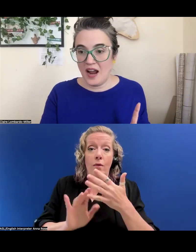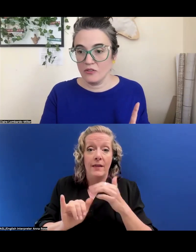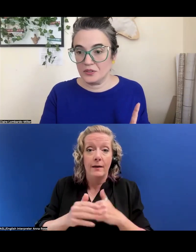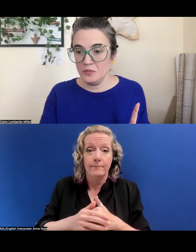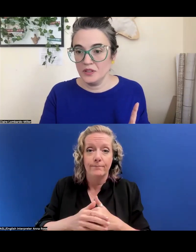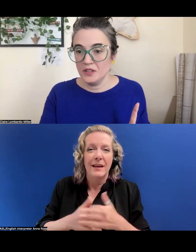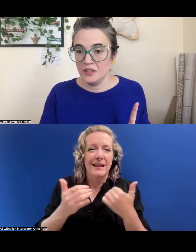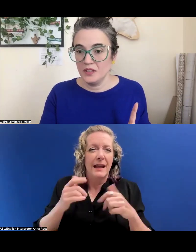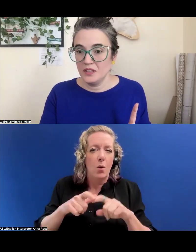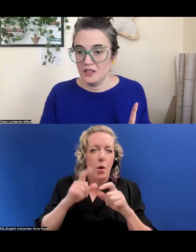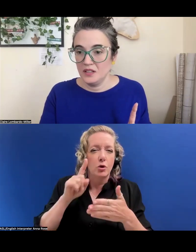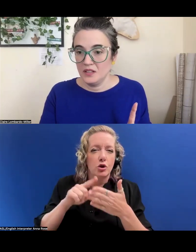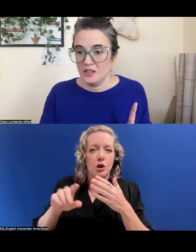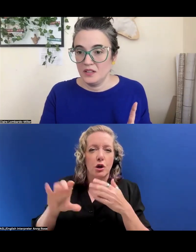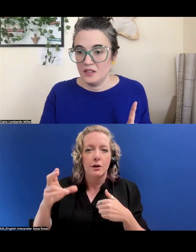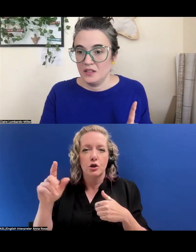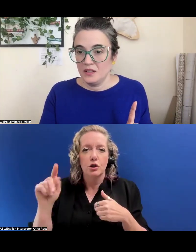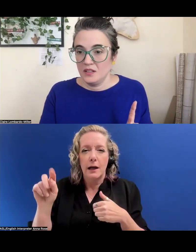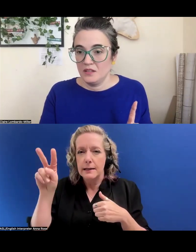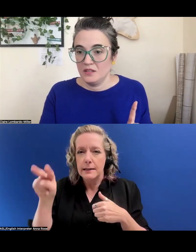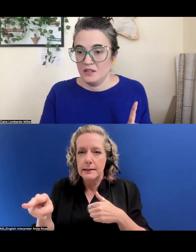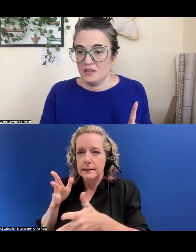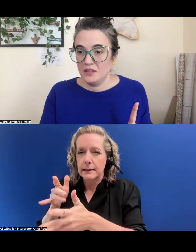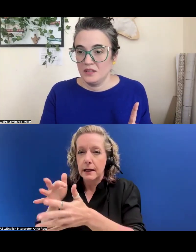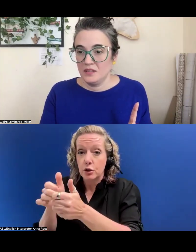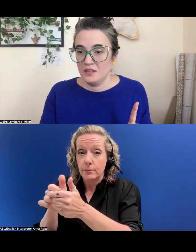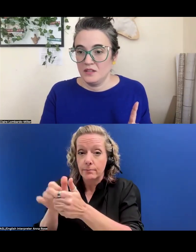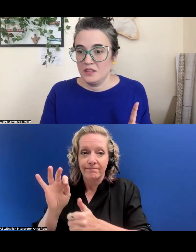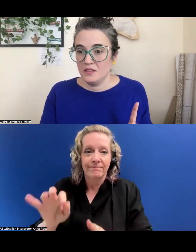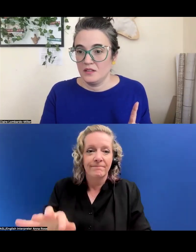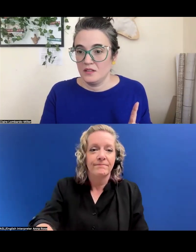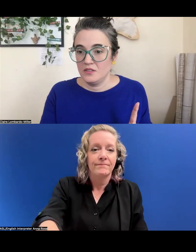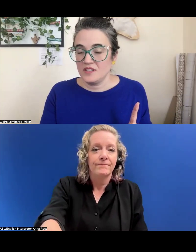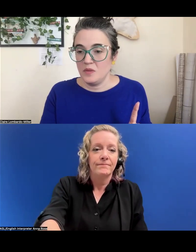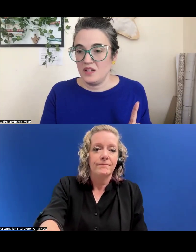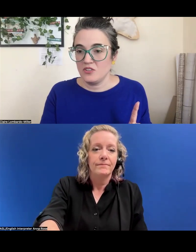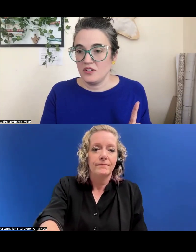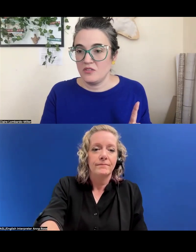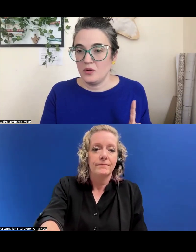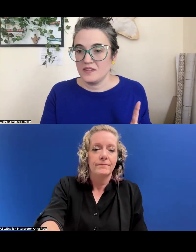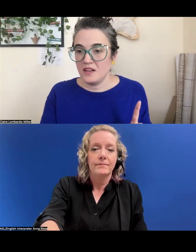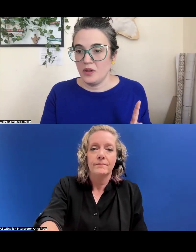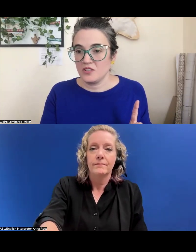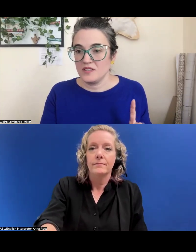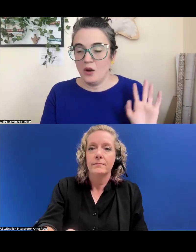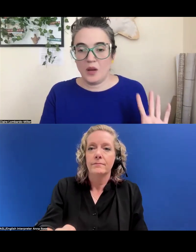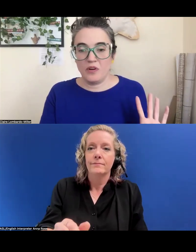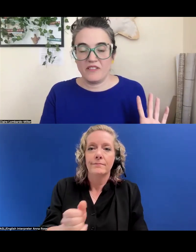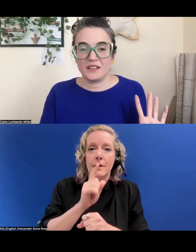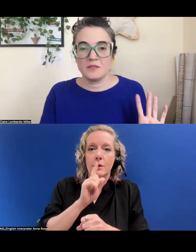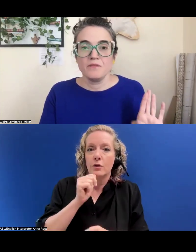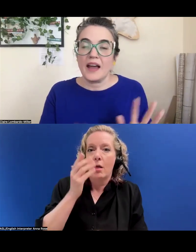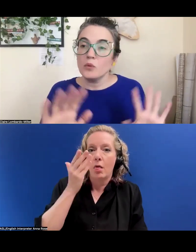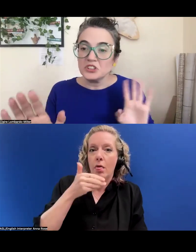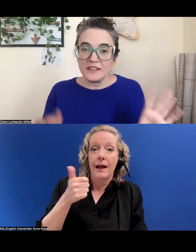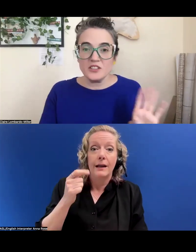chat room. Just making sure that no one has any questions yet. Okay,